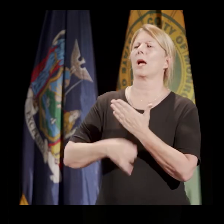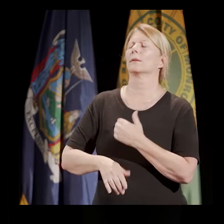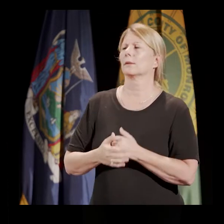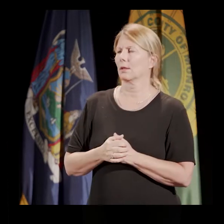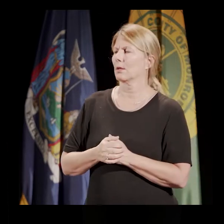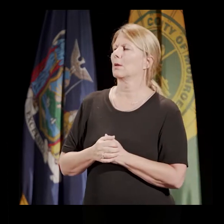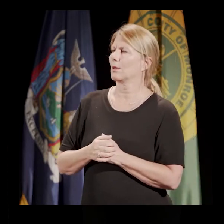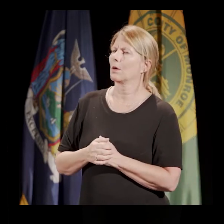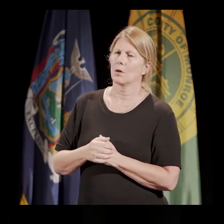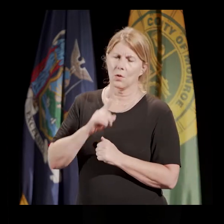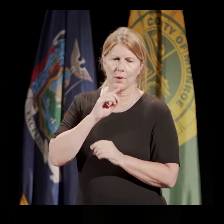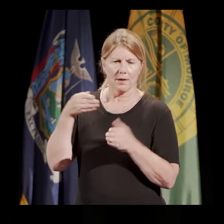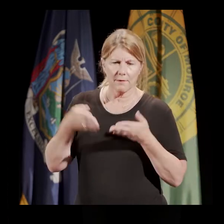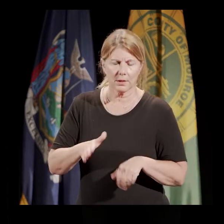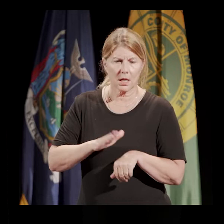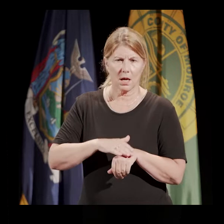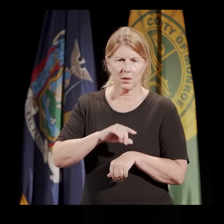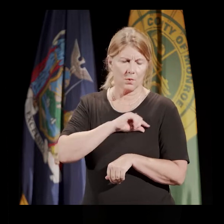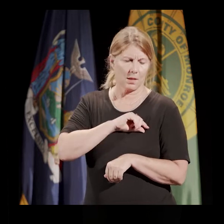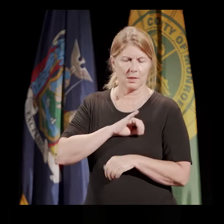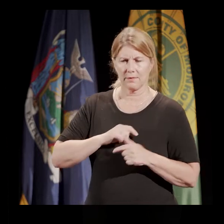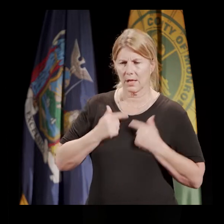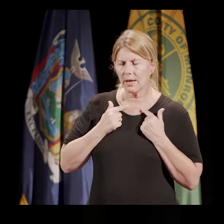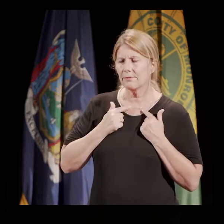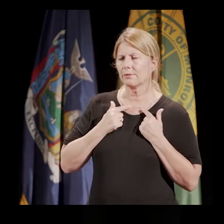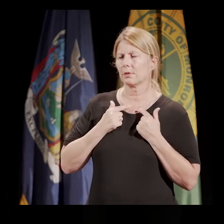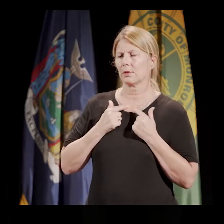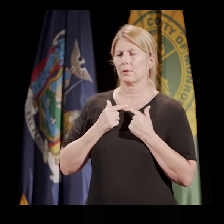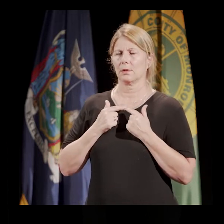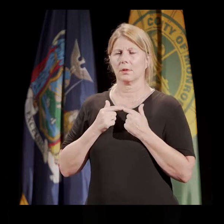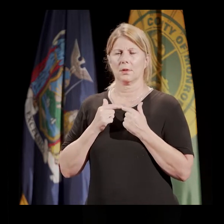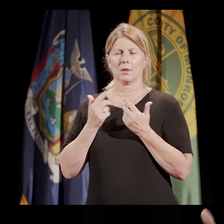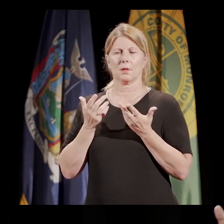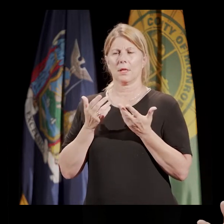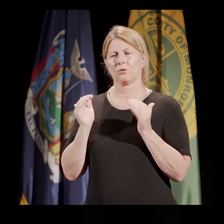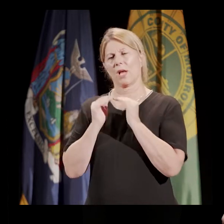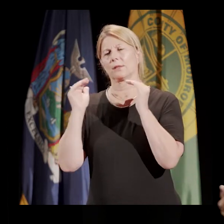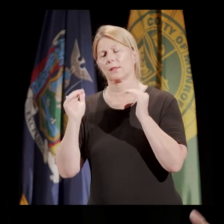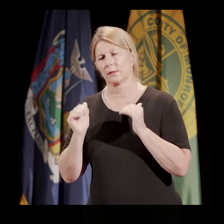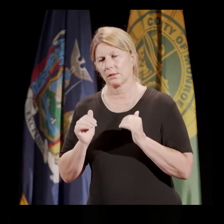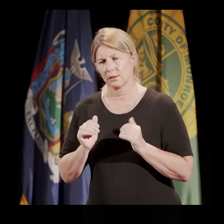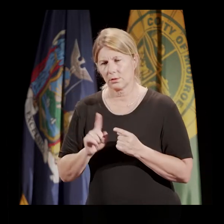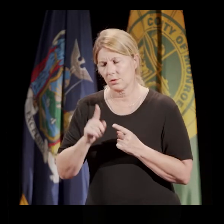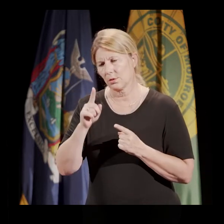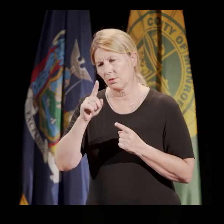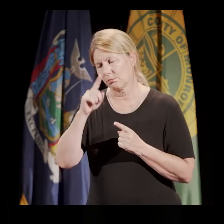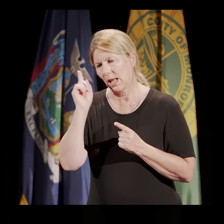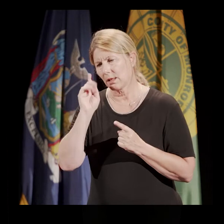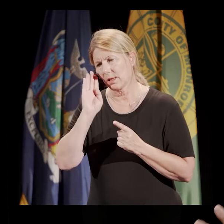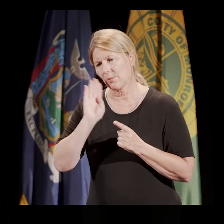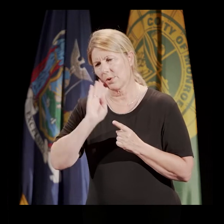improving our quality of life and delivering environmental justice to Black and brown residents of neighborhoods that were torn apart by past construction